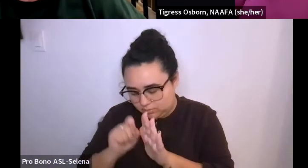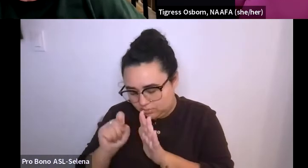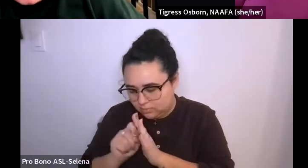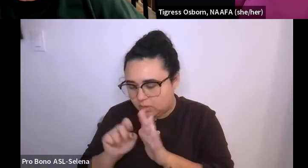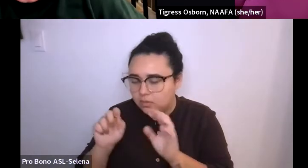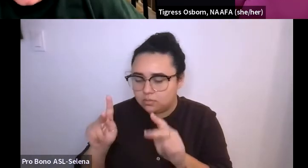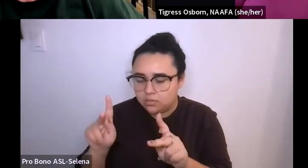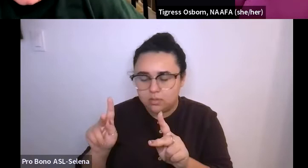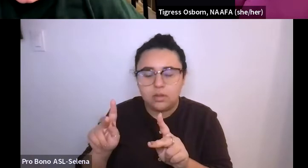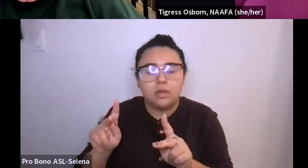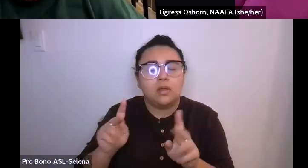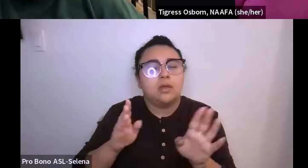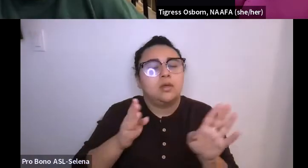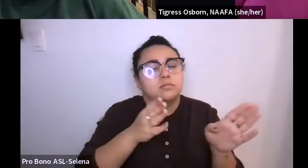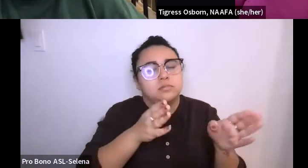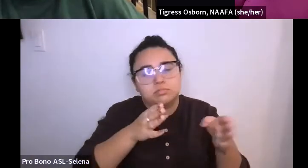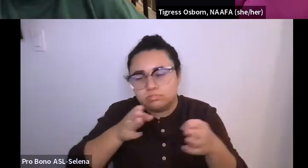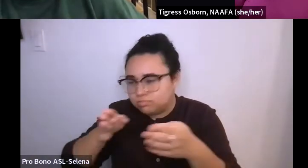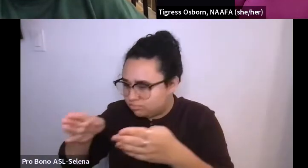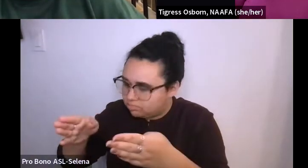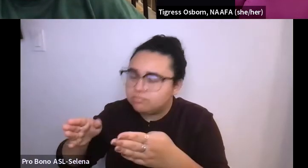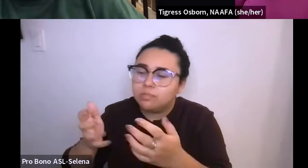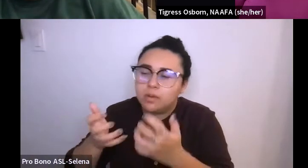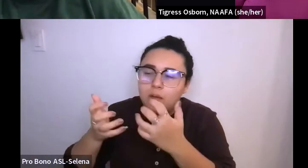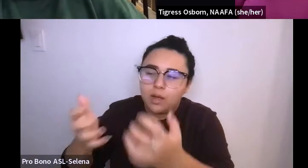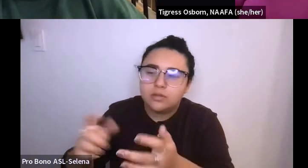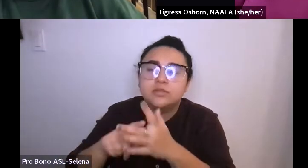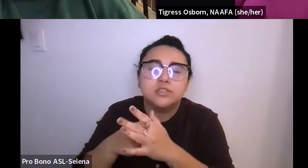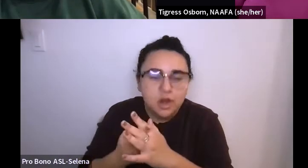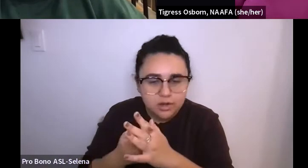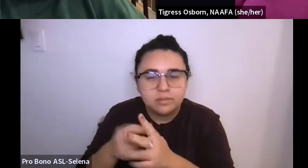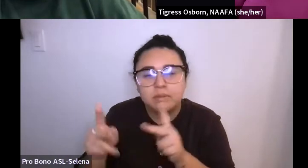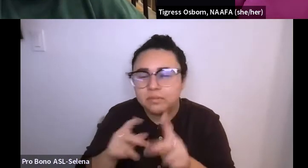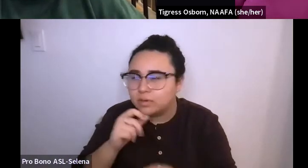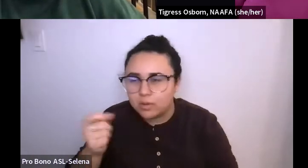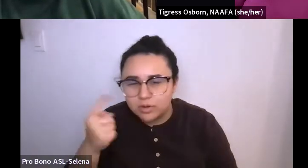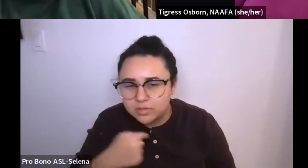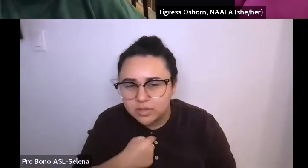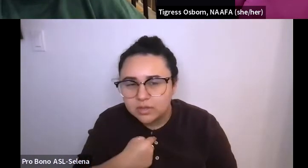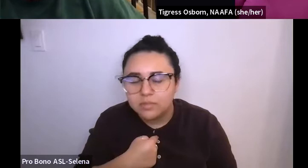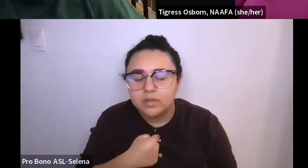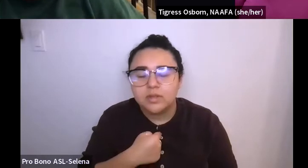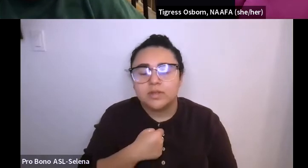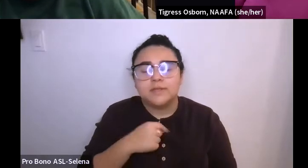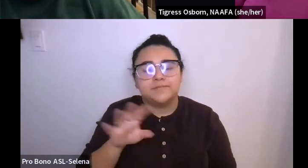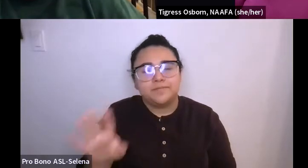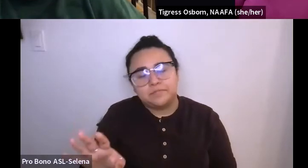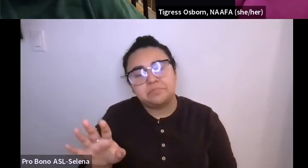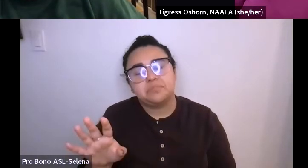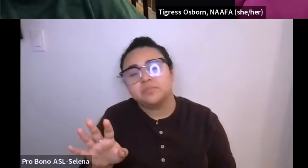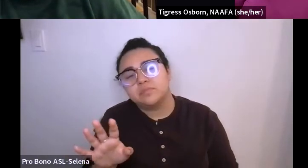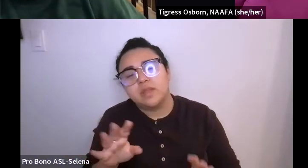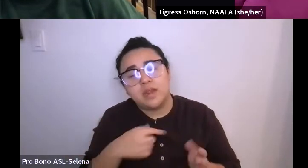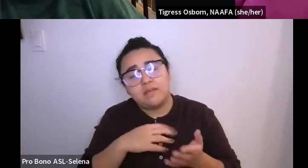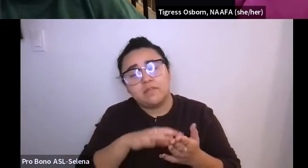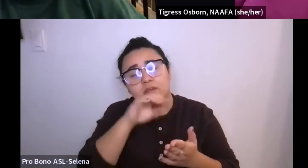those people again who don't get it. And annoyingly, what I've learned is that screaming and shouting doesn't help, which is annoying